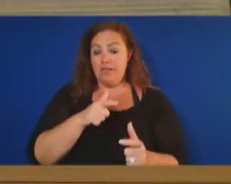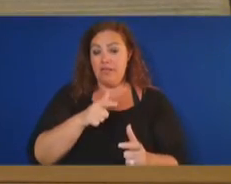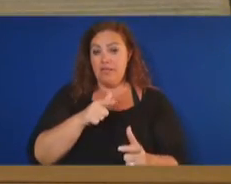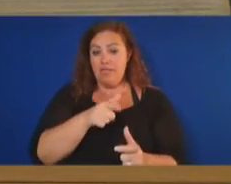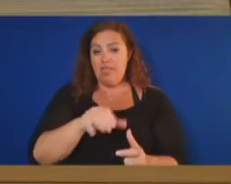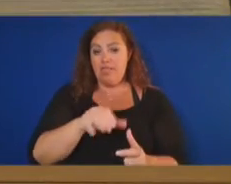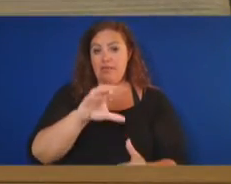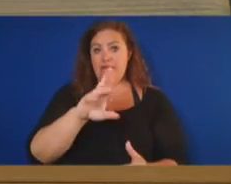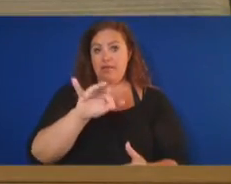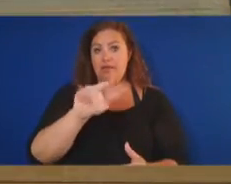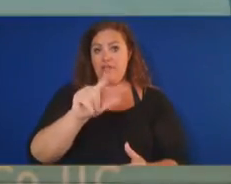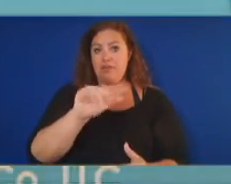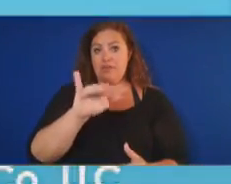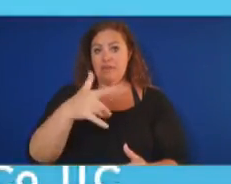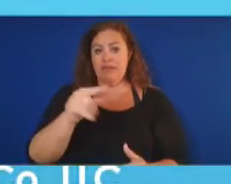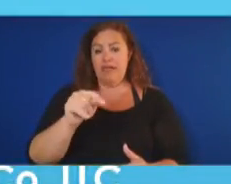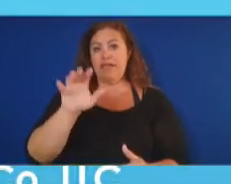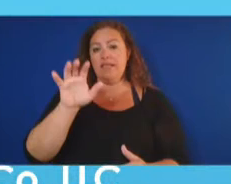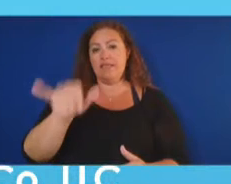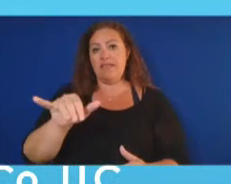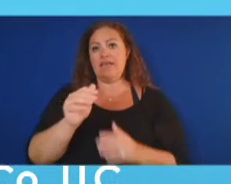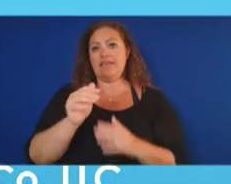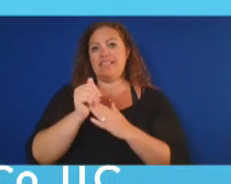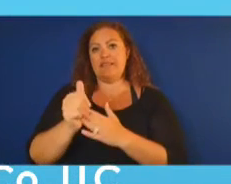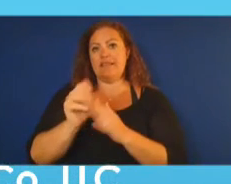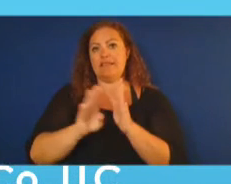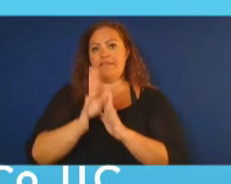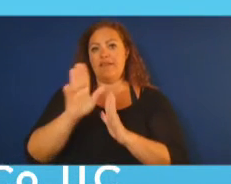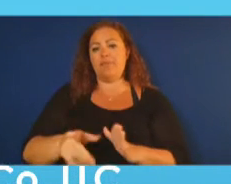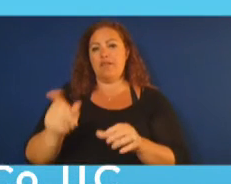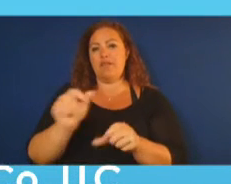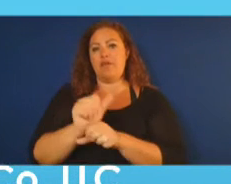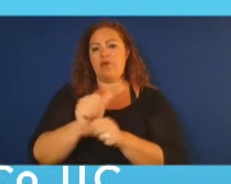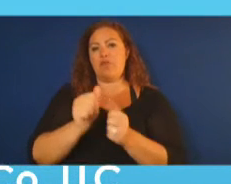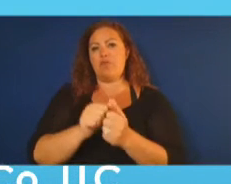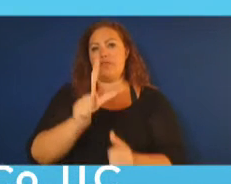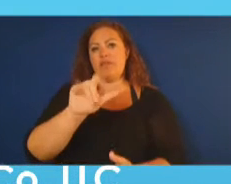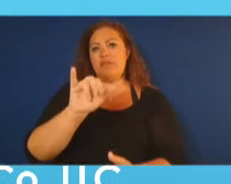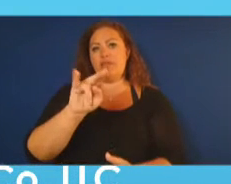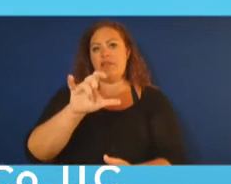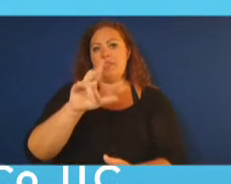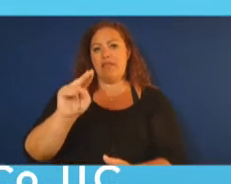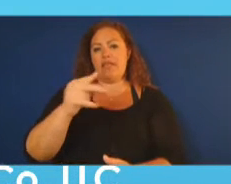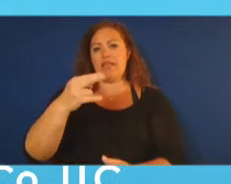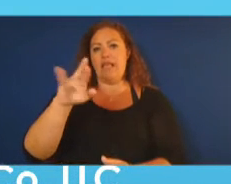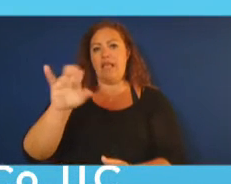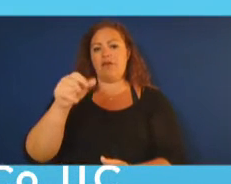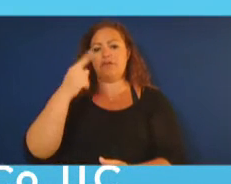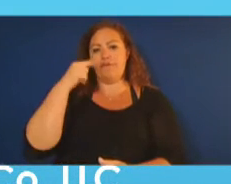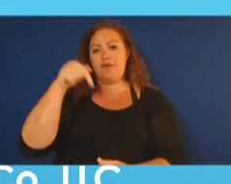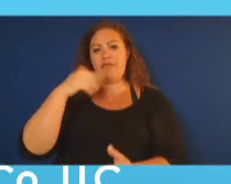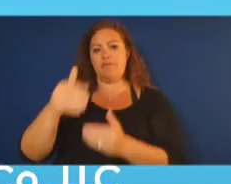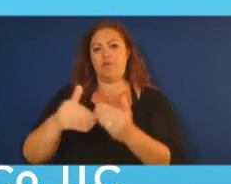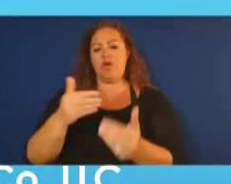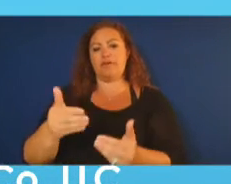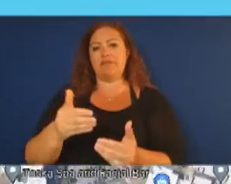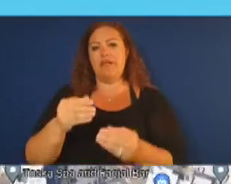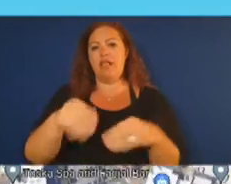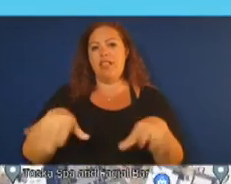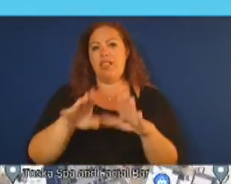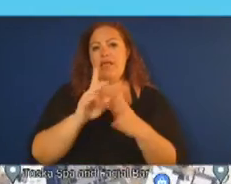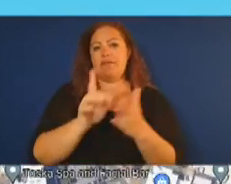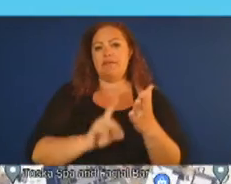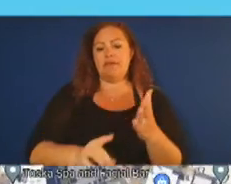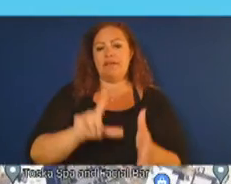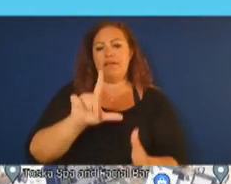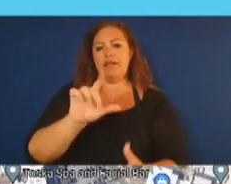light uh is the lead developer on the project they're working fairly closely with Lincoln Harris uh at this point in the process uh land deson ls3p